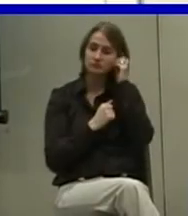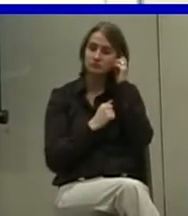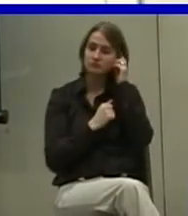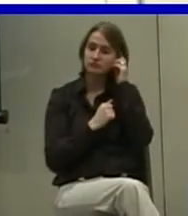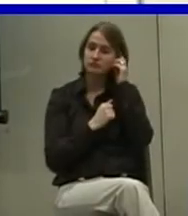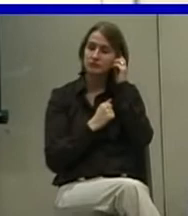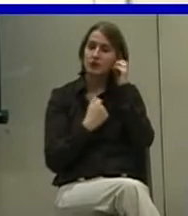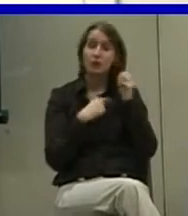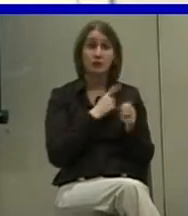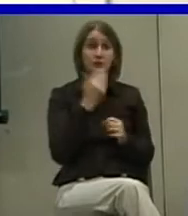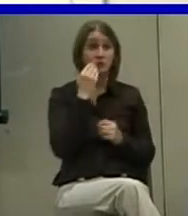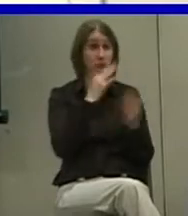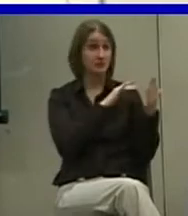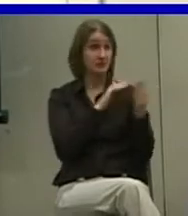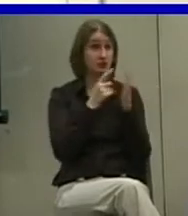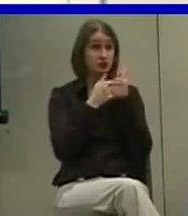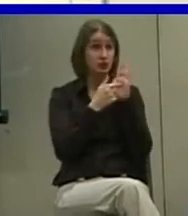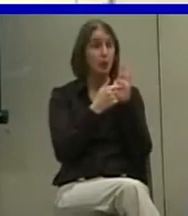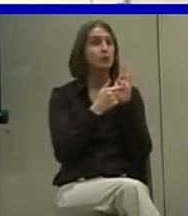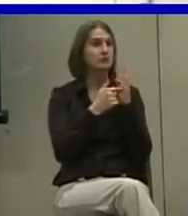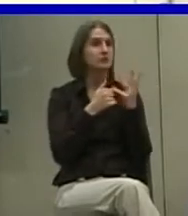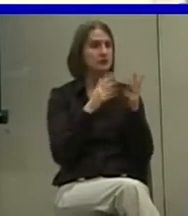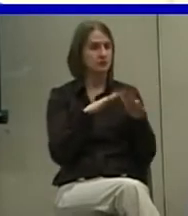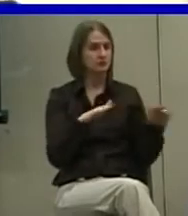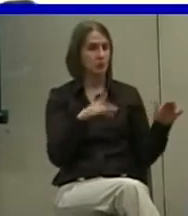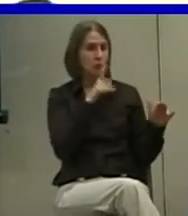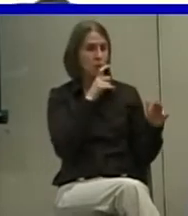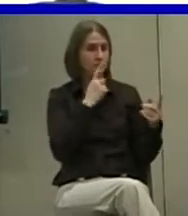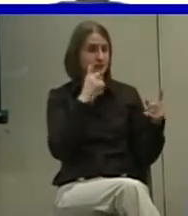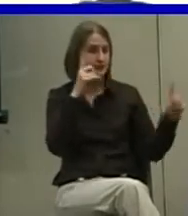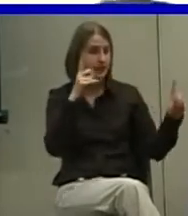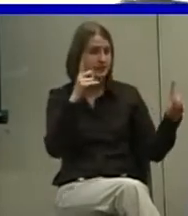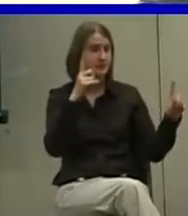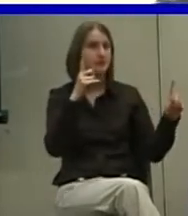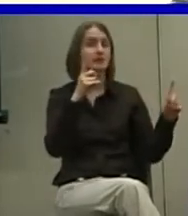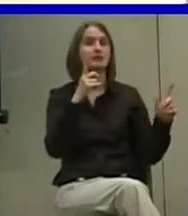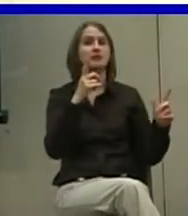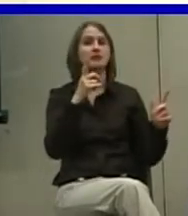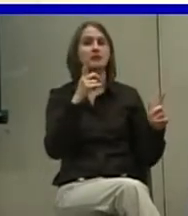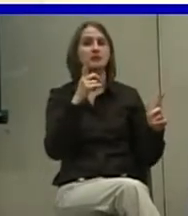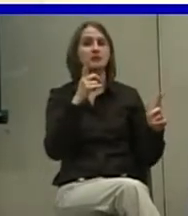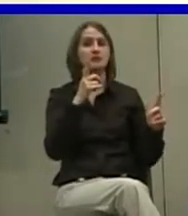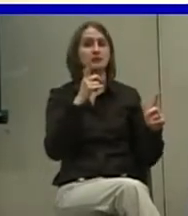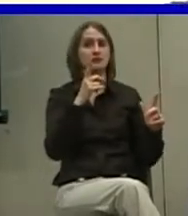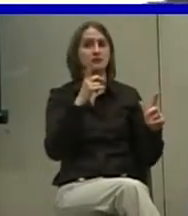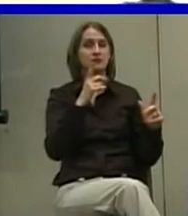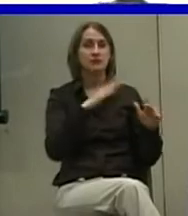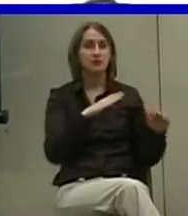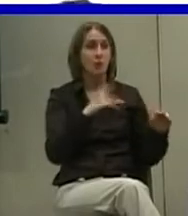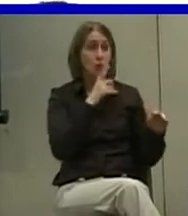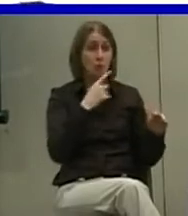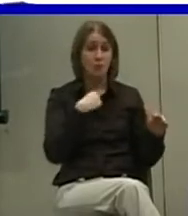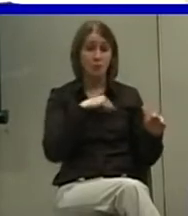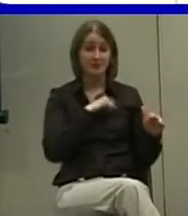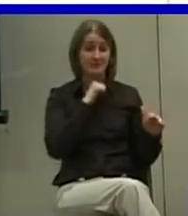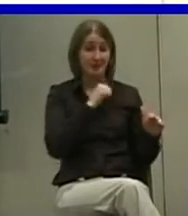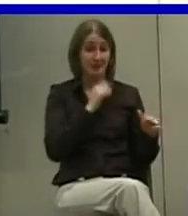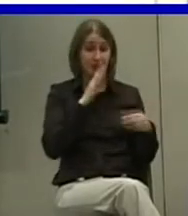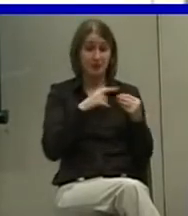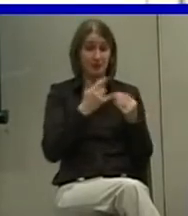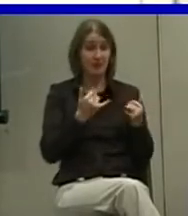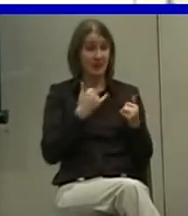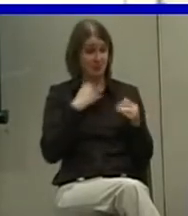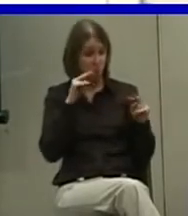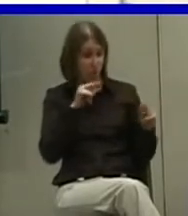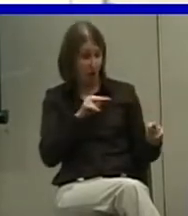is kids that are successful, the kids we're not talking about today, if you were to watch them over time,